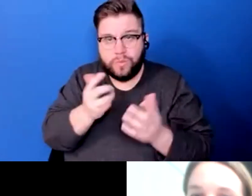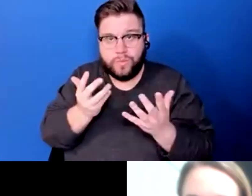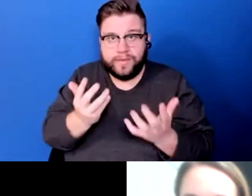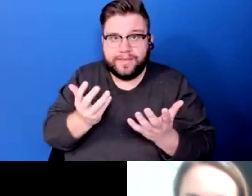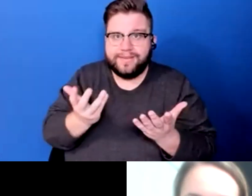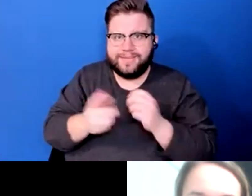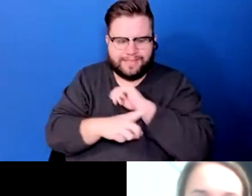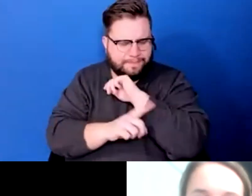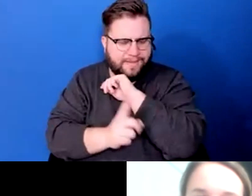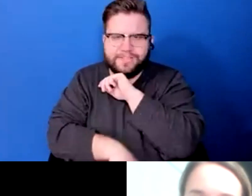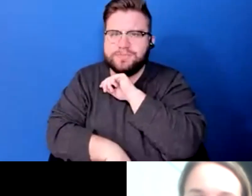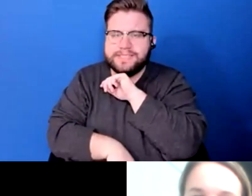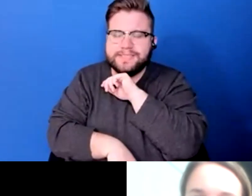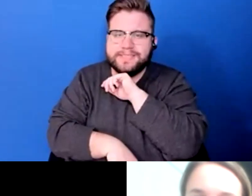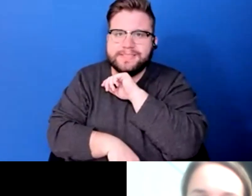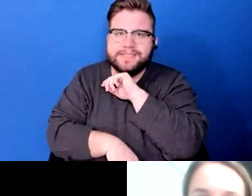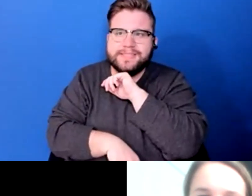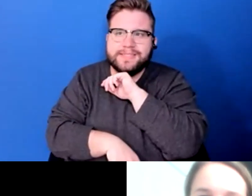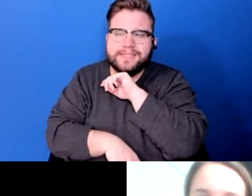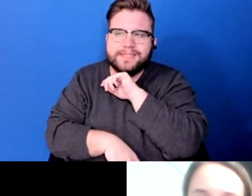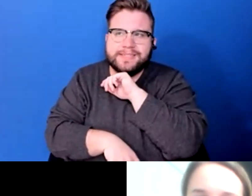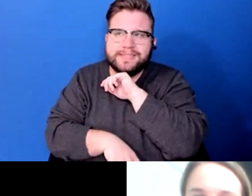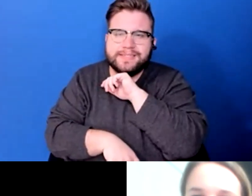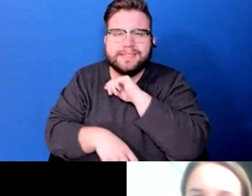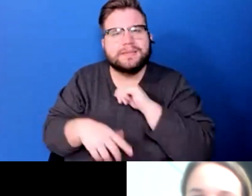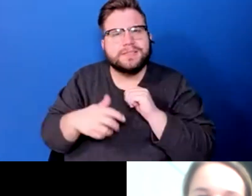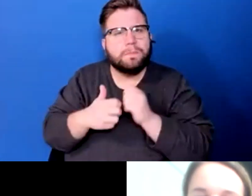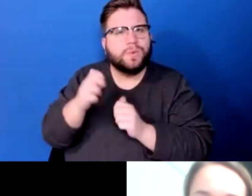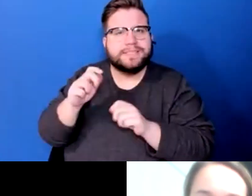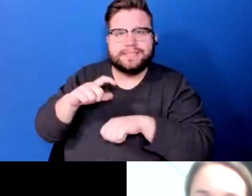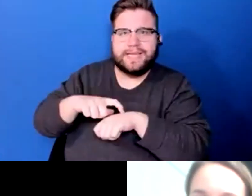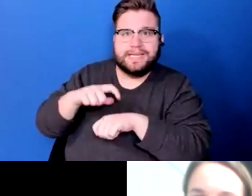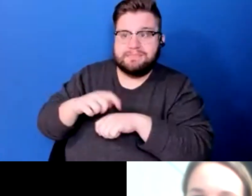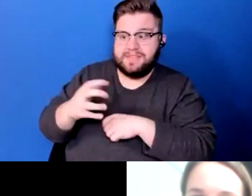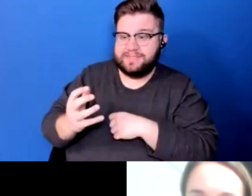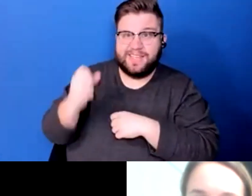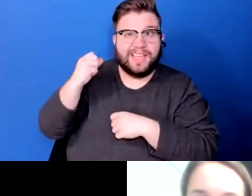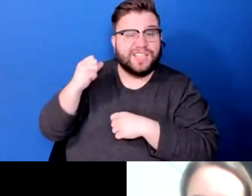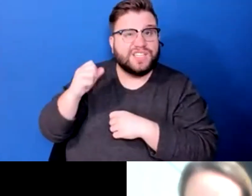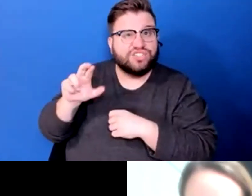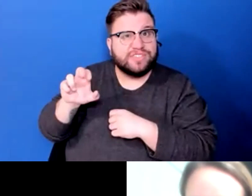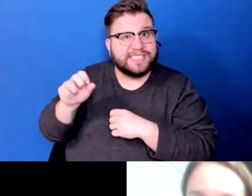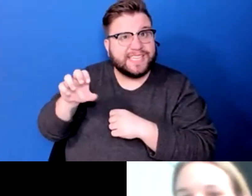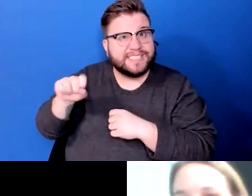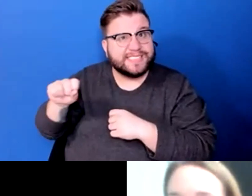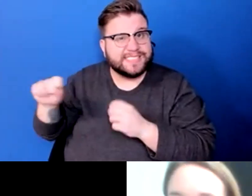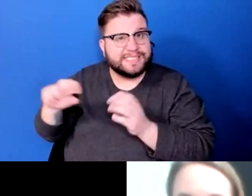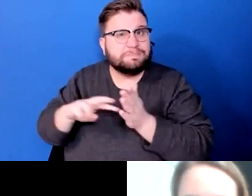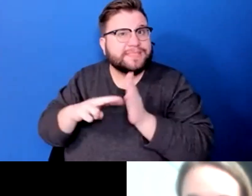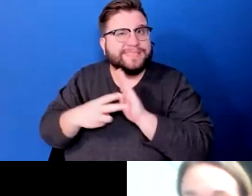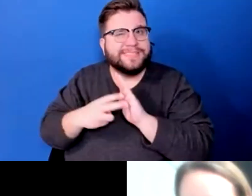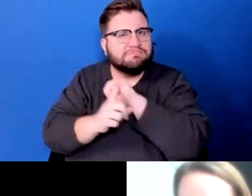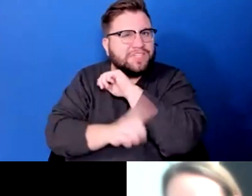for forgetting homework. Does taking recess away really mean that the homework all of a sudden appeared the next day? So that would be